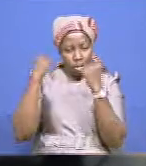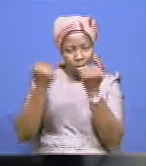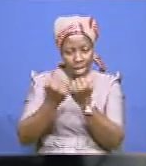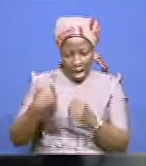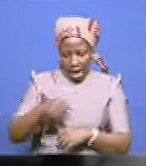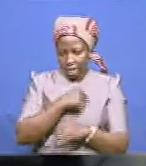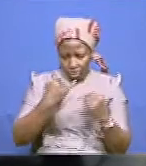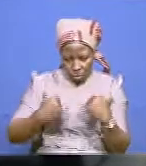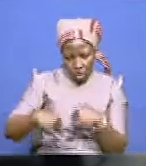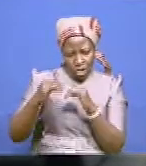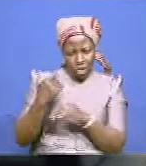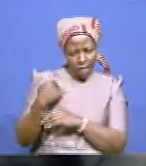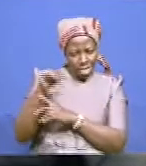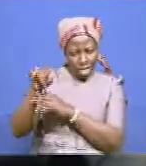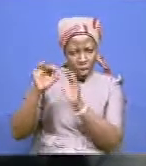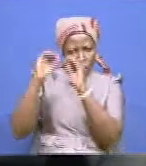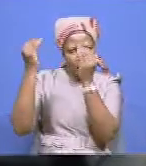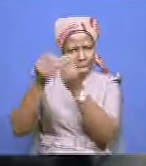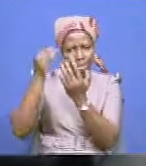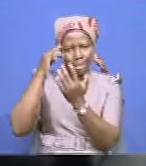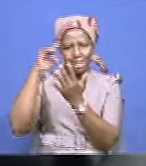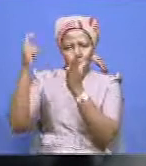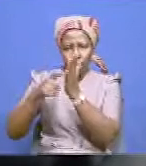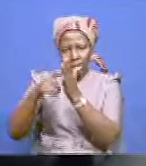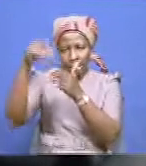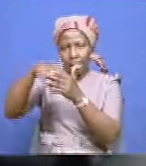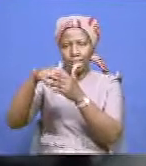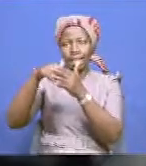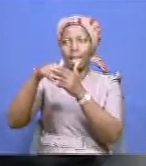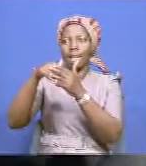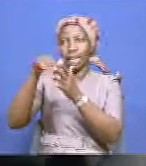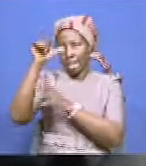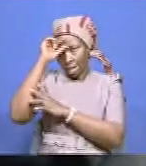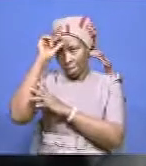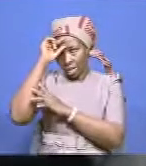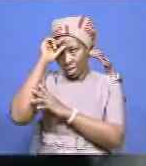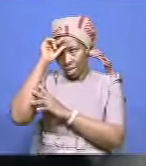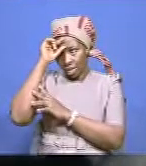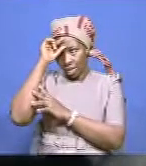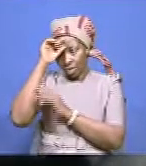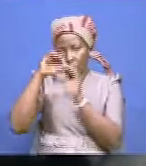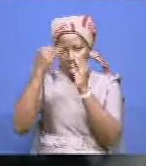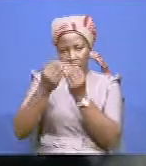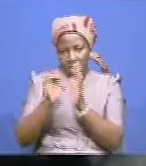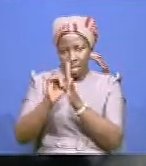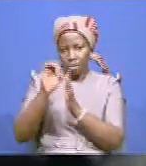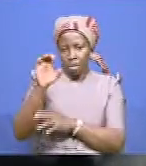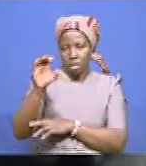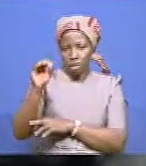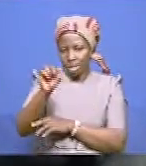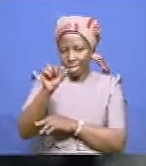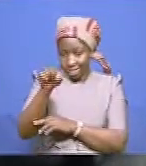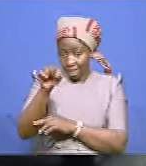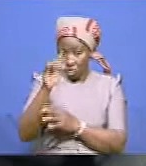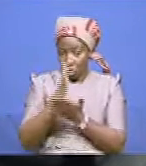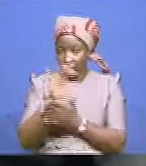it to have it registered and recognized under the Intergovernmental Relations Act, just like the Council of Governors. Oh, okay. And recently, this was